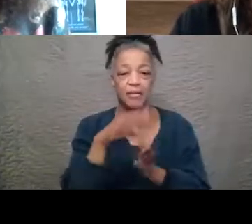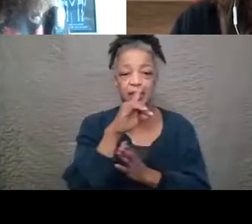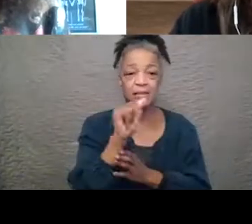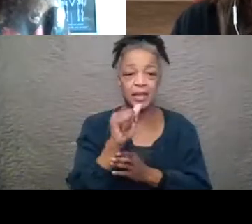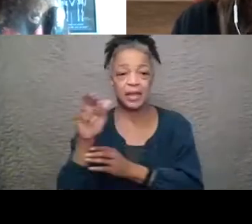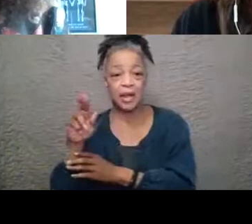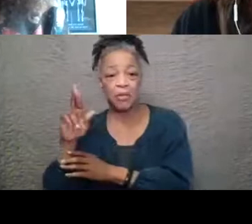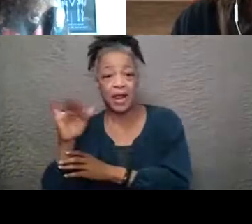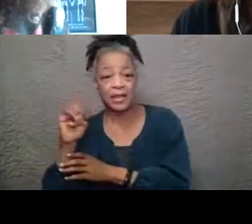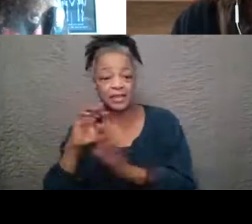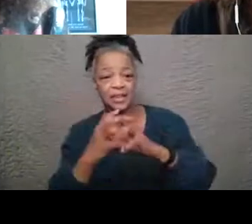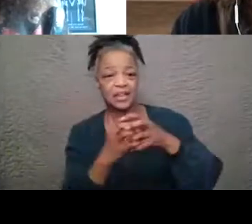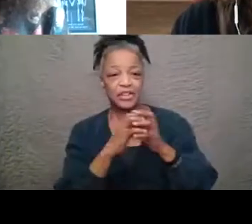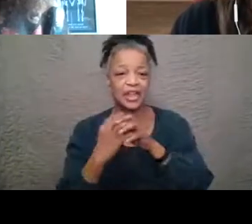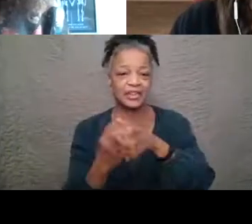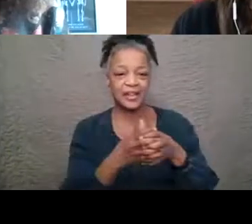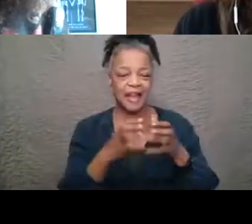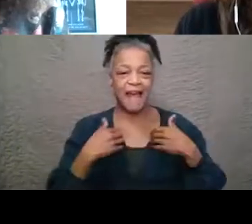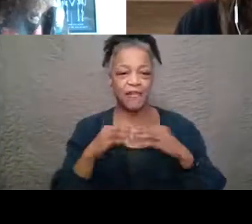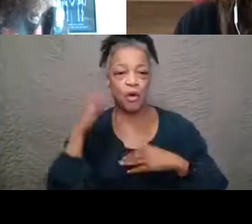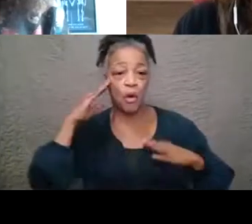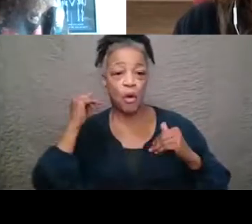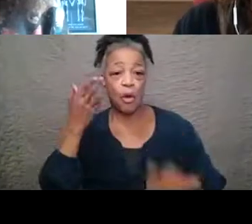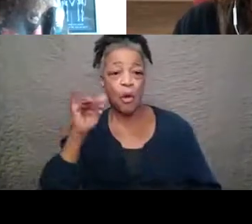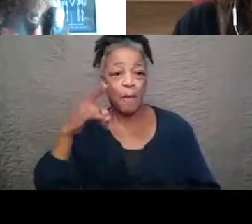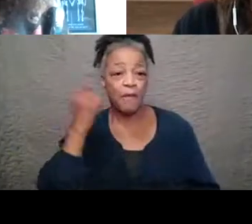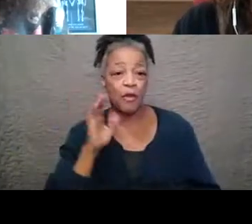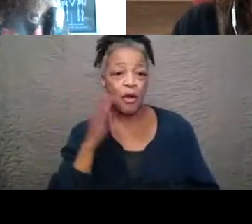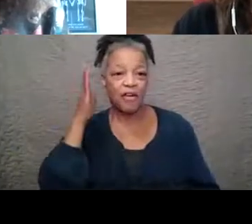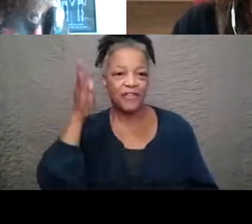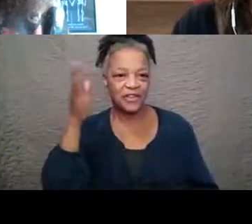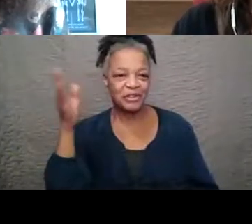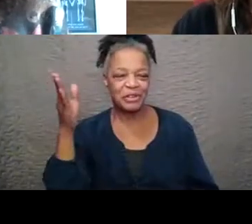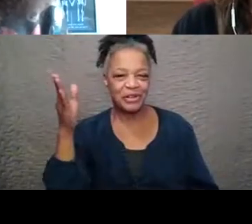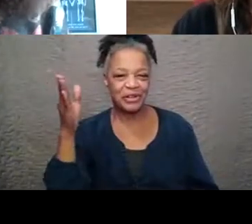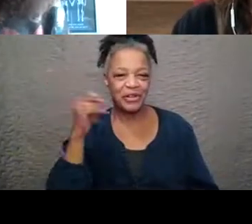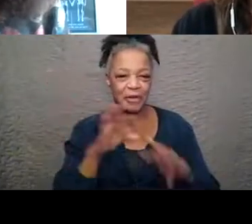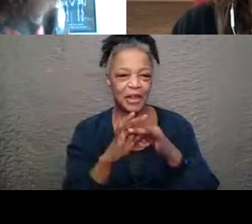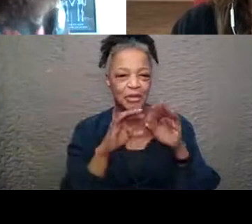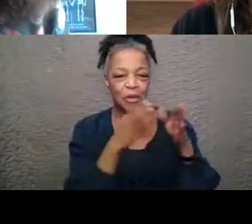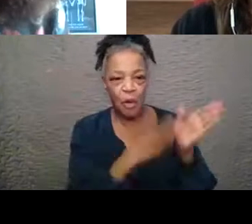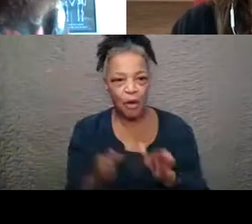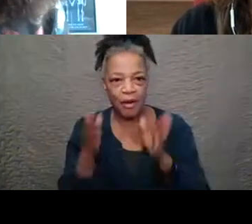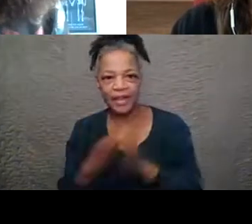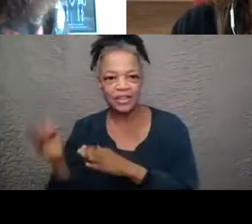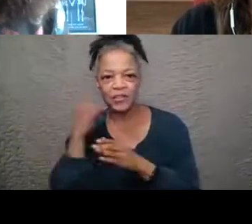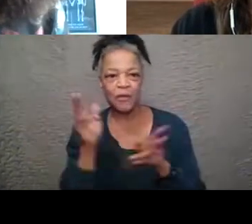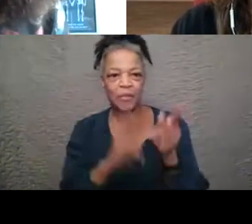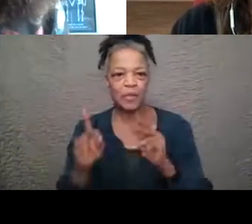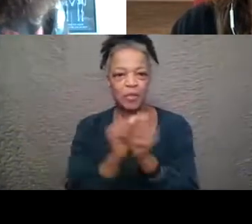really, which gives me hope for what our future could look like in terms of organizing for people with